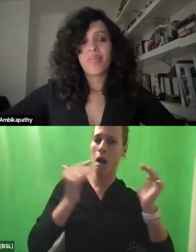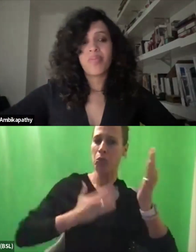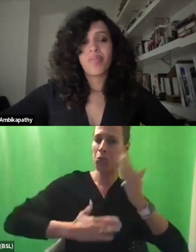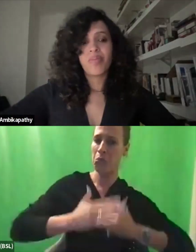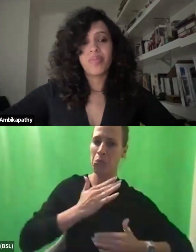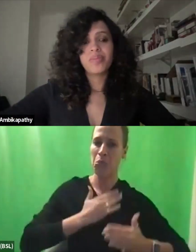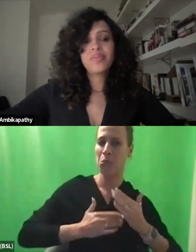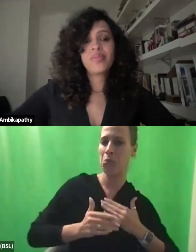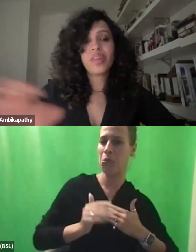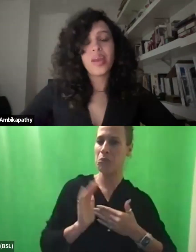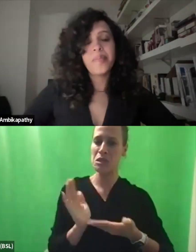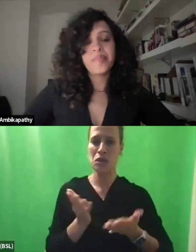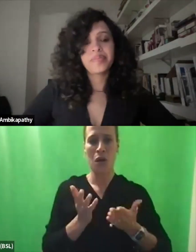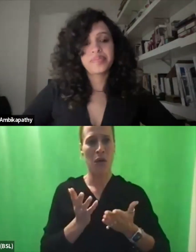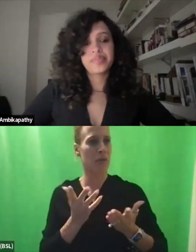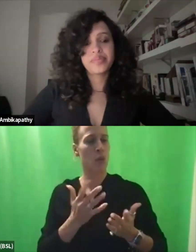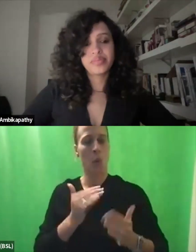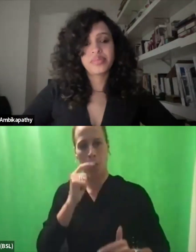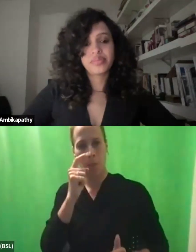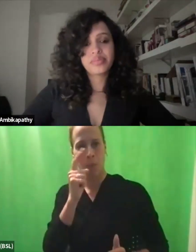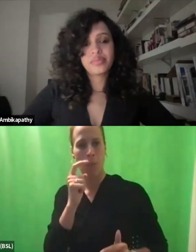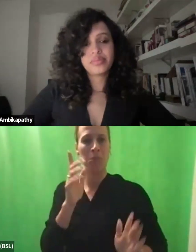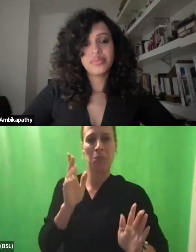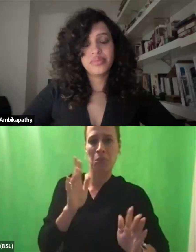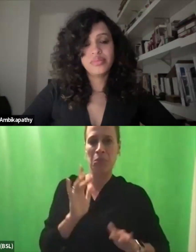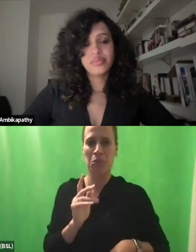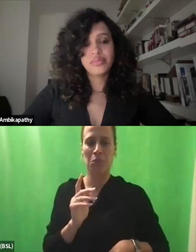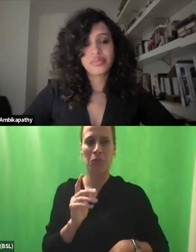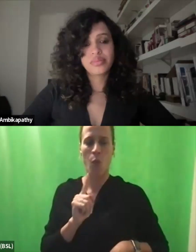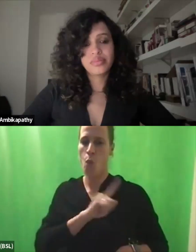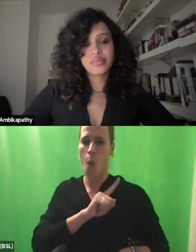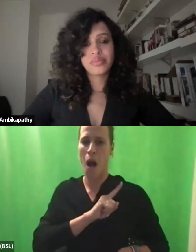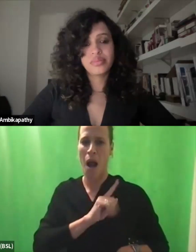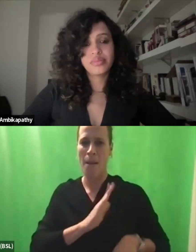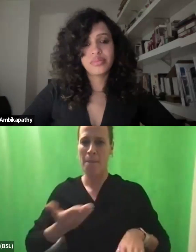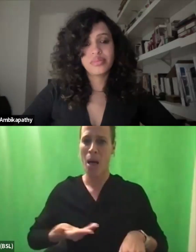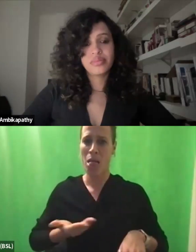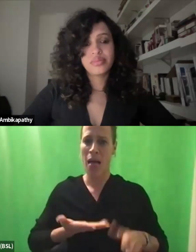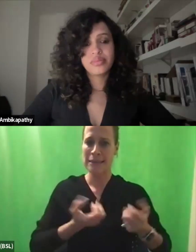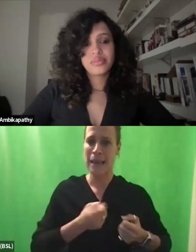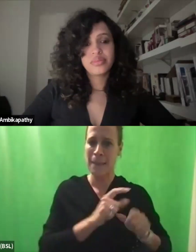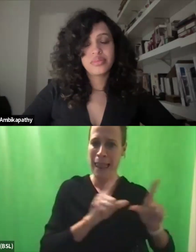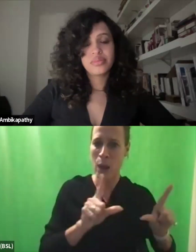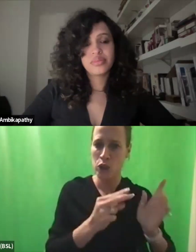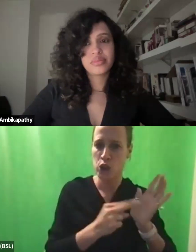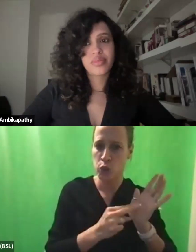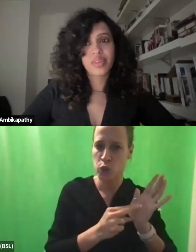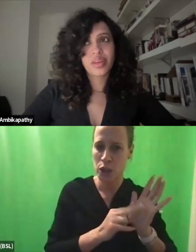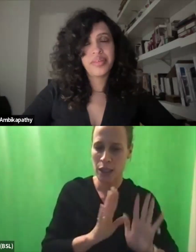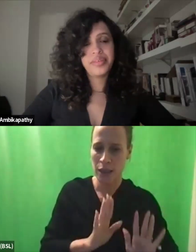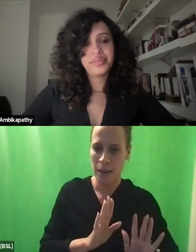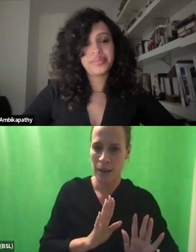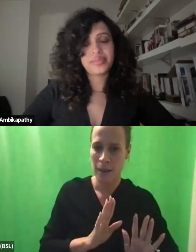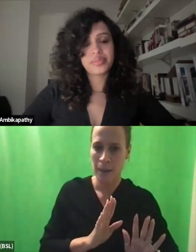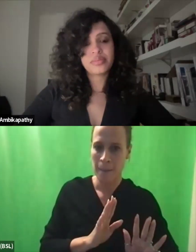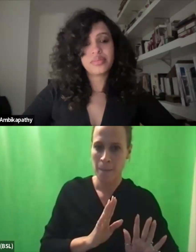university professor, why bother with this? Yet, even though you speak this